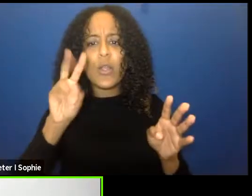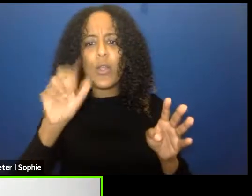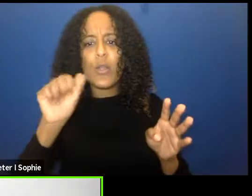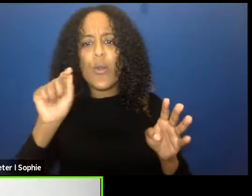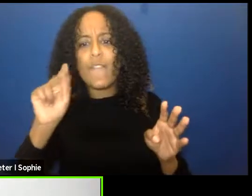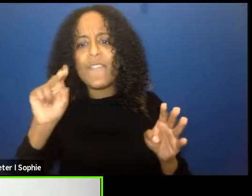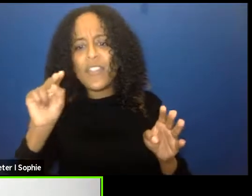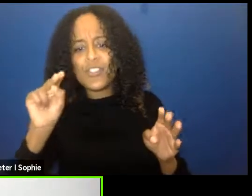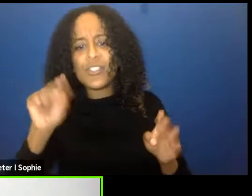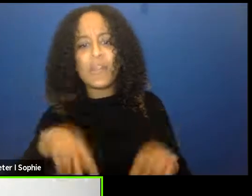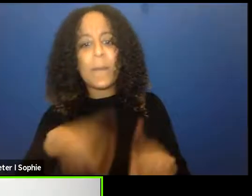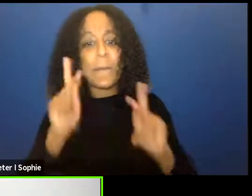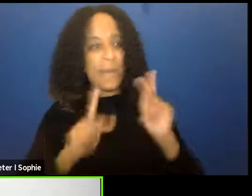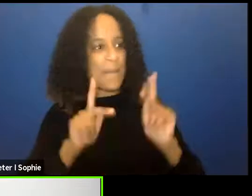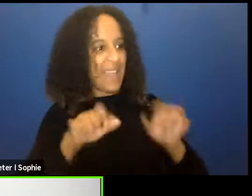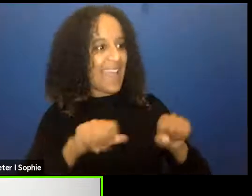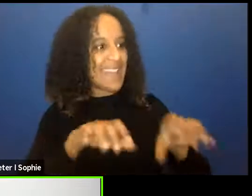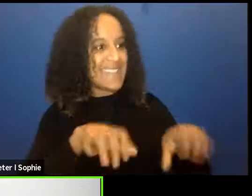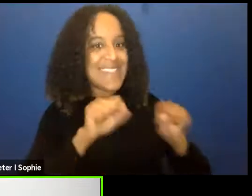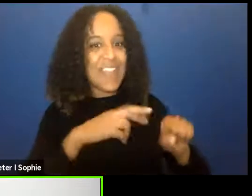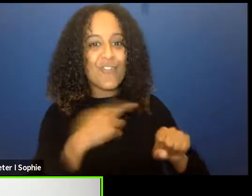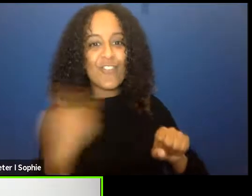to take risks